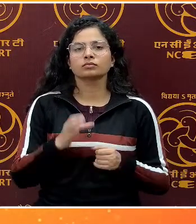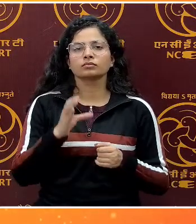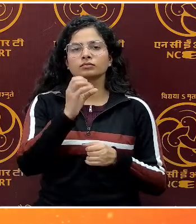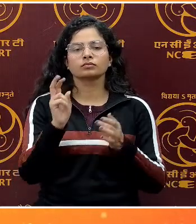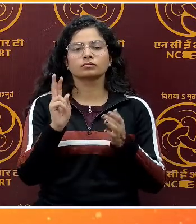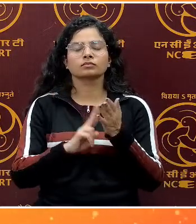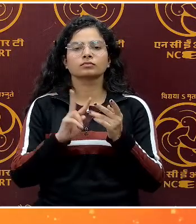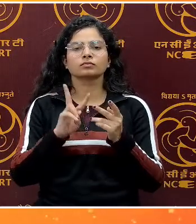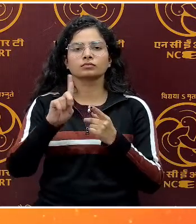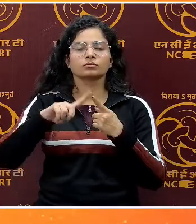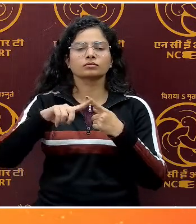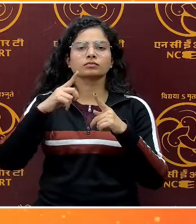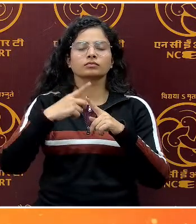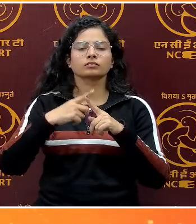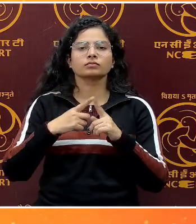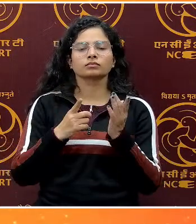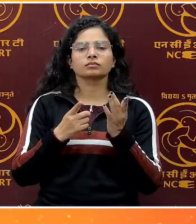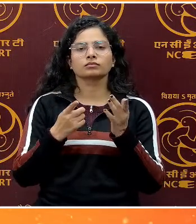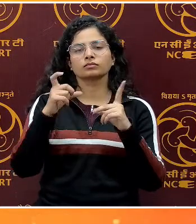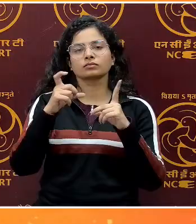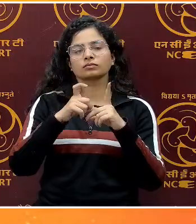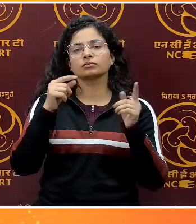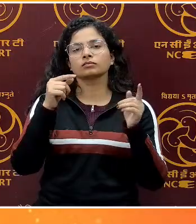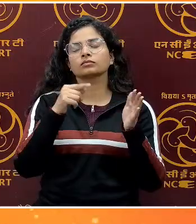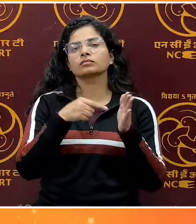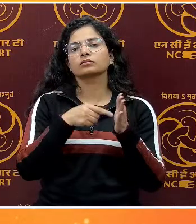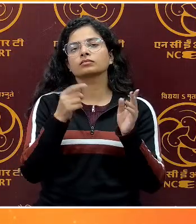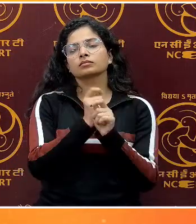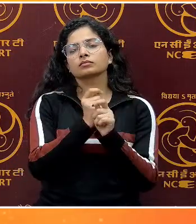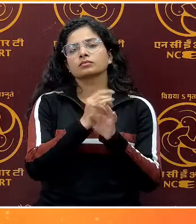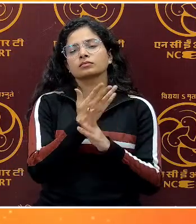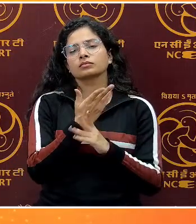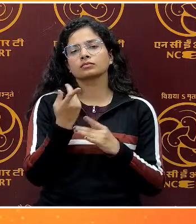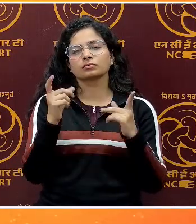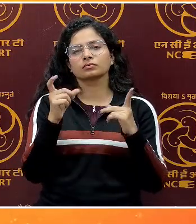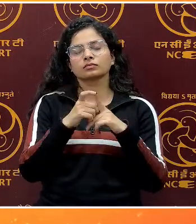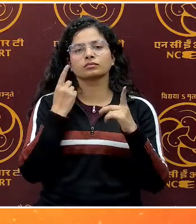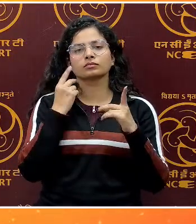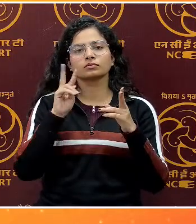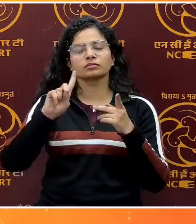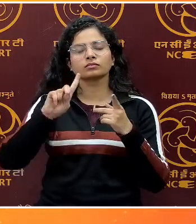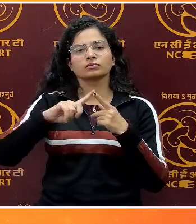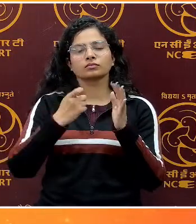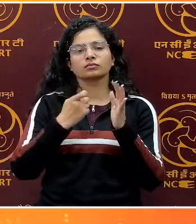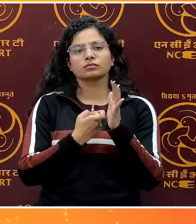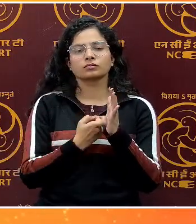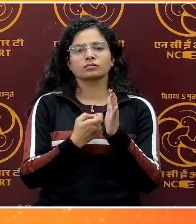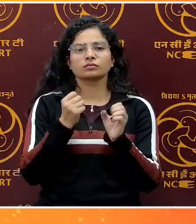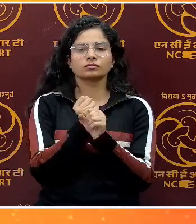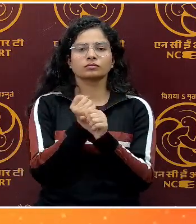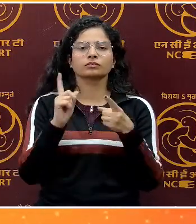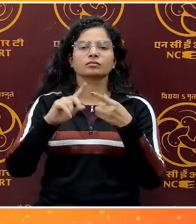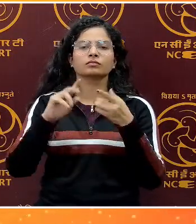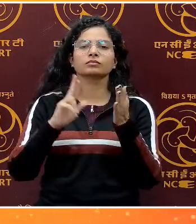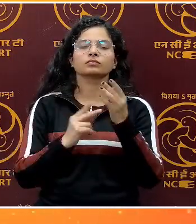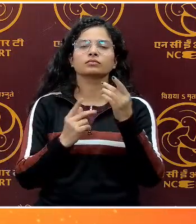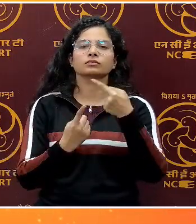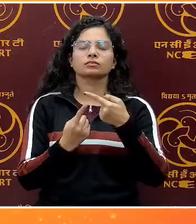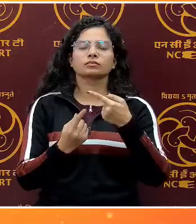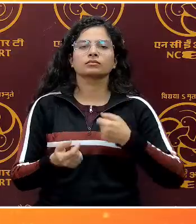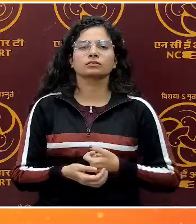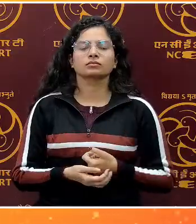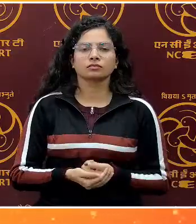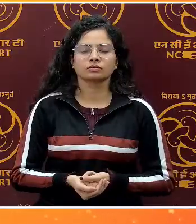convex mirror is a diverging mirror. It diverges the ray of light. And there is no common point in case of divergence. Yes.